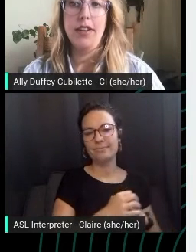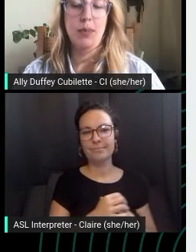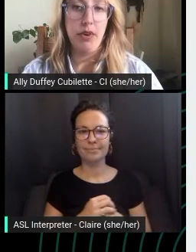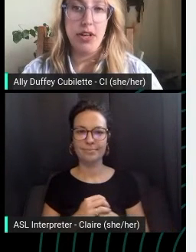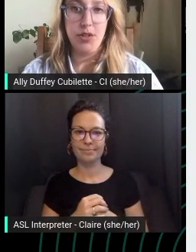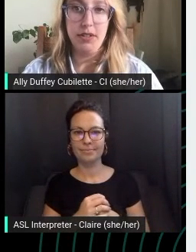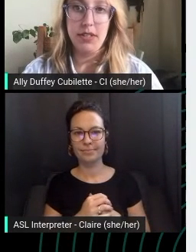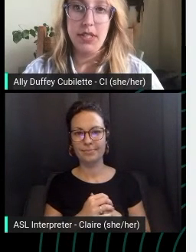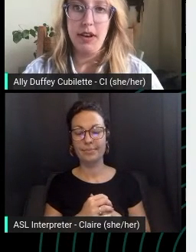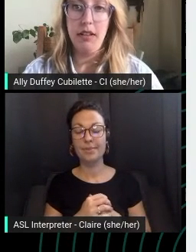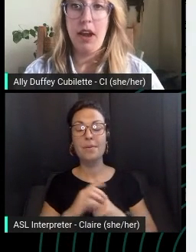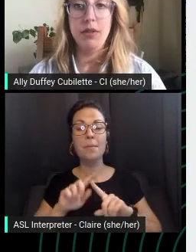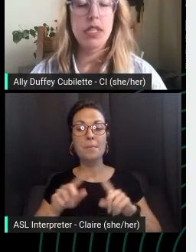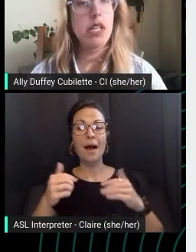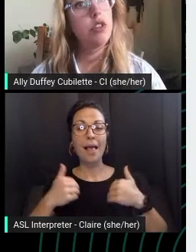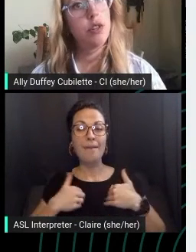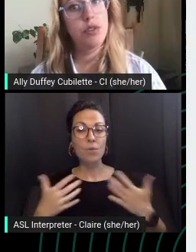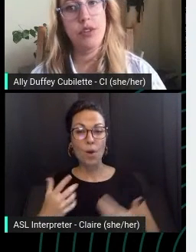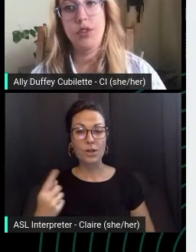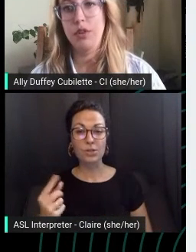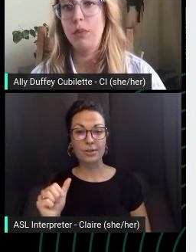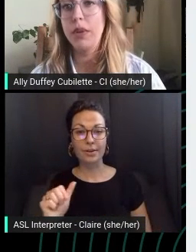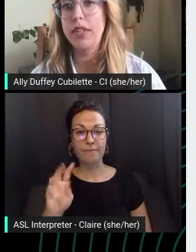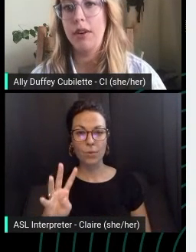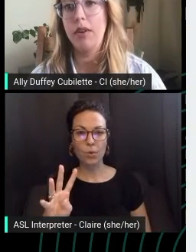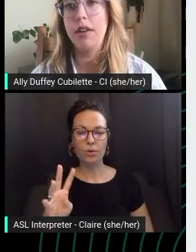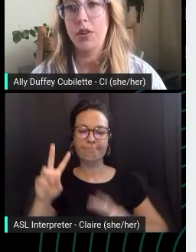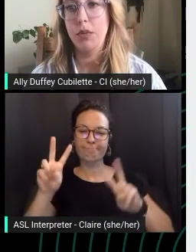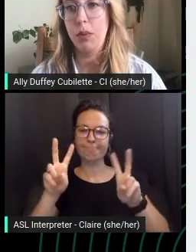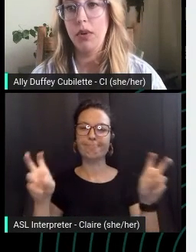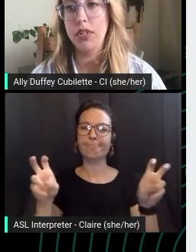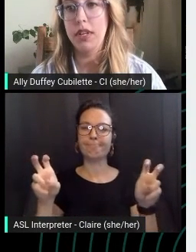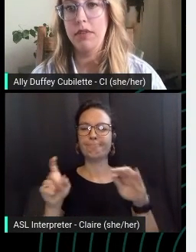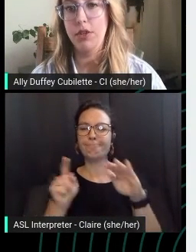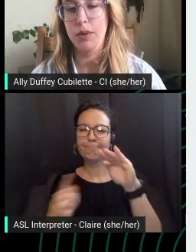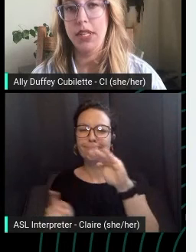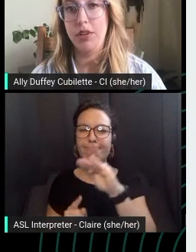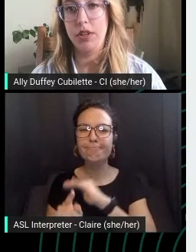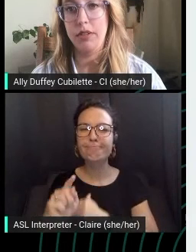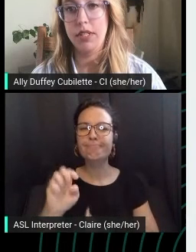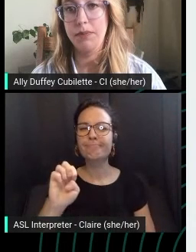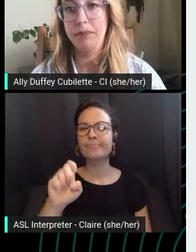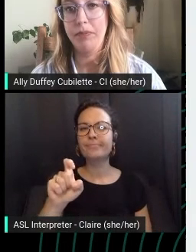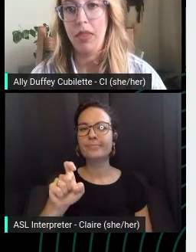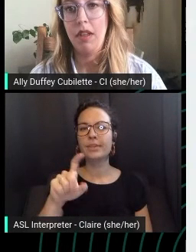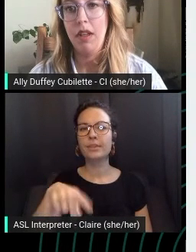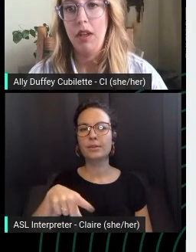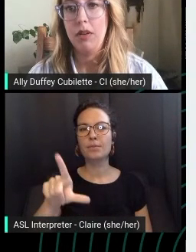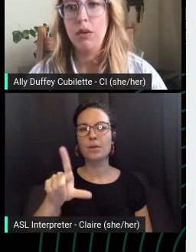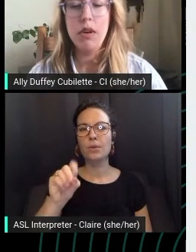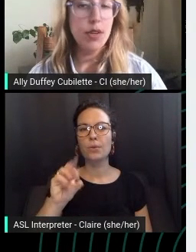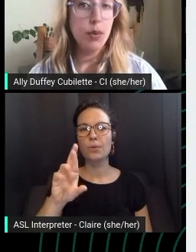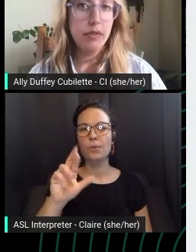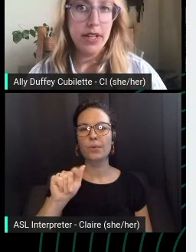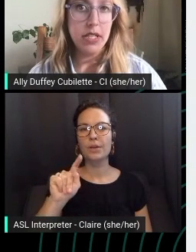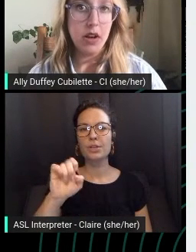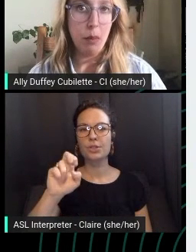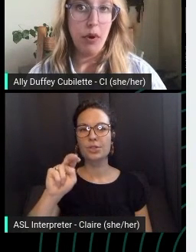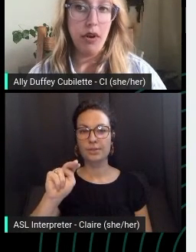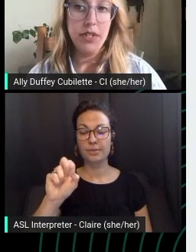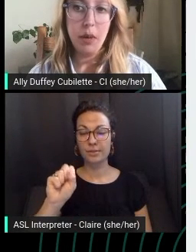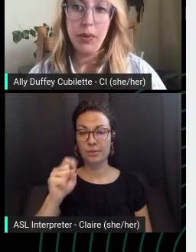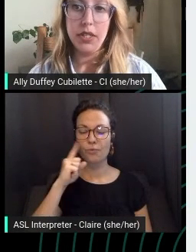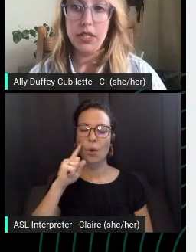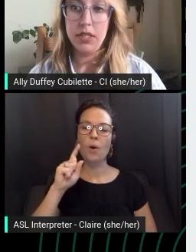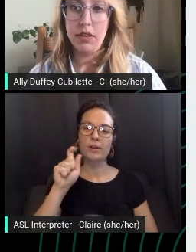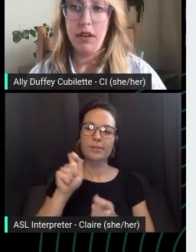called Explorations that allows each user to build out custom reports and visualizations. Google also provides a number